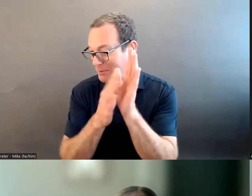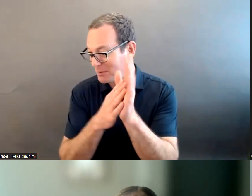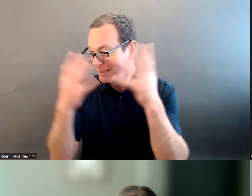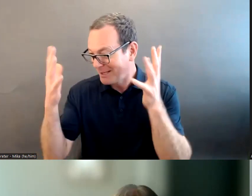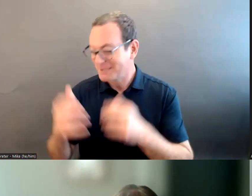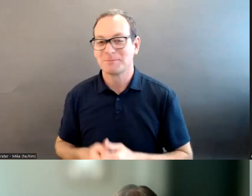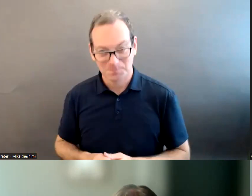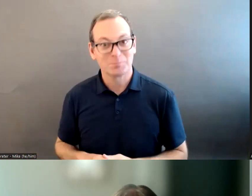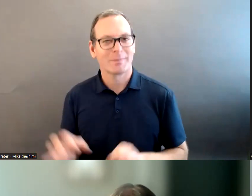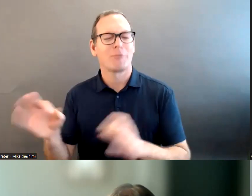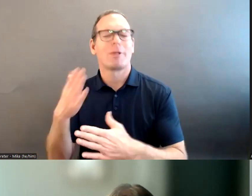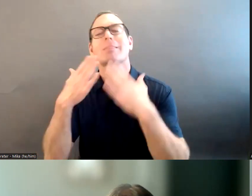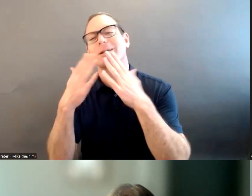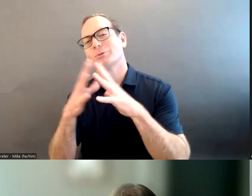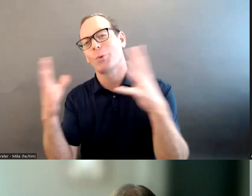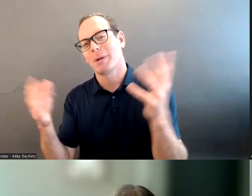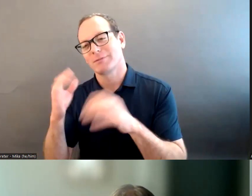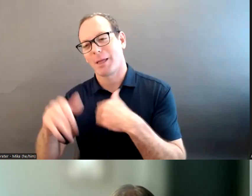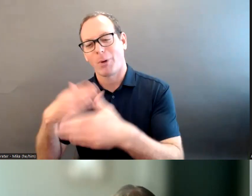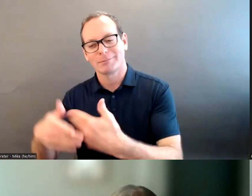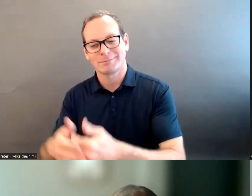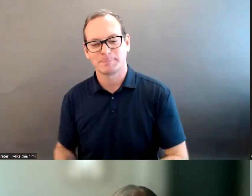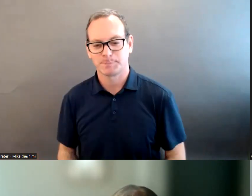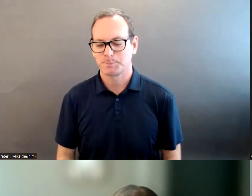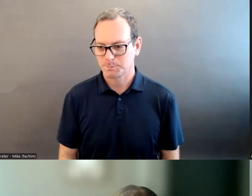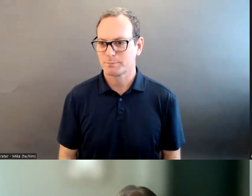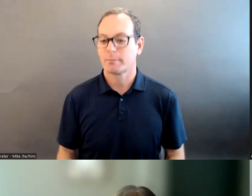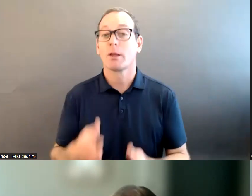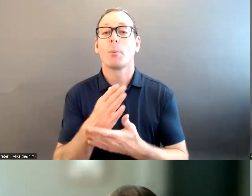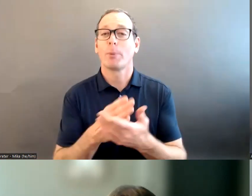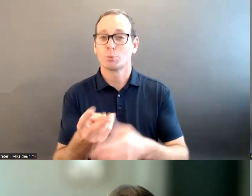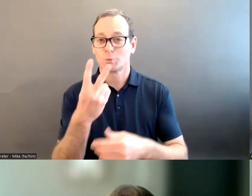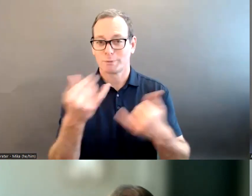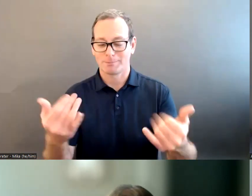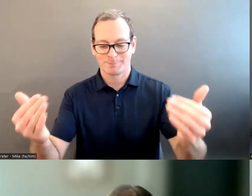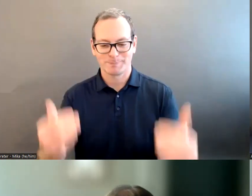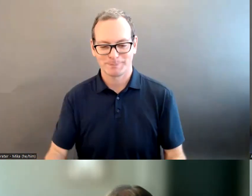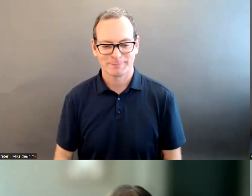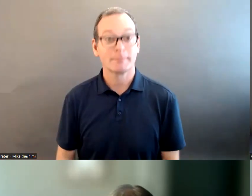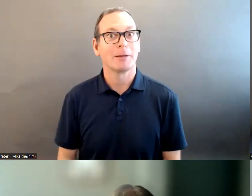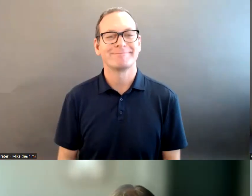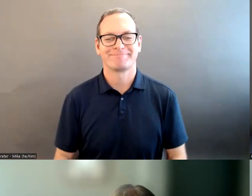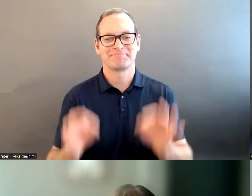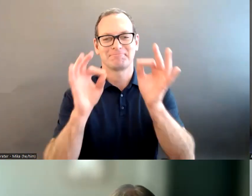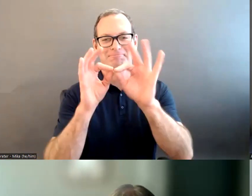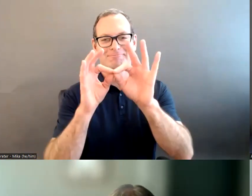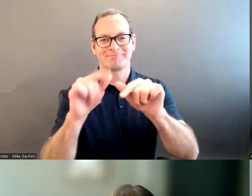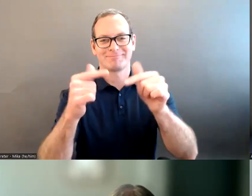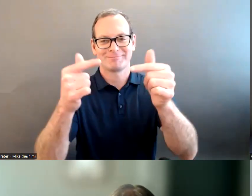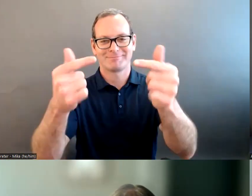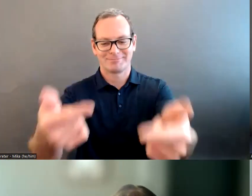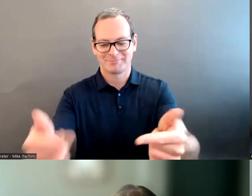So thank you so much. All right. So I'm going to talk to you about